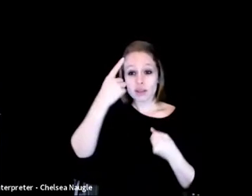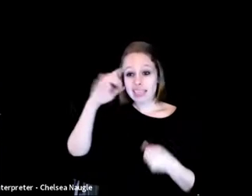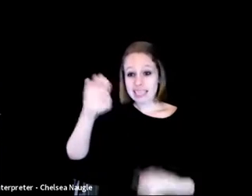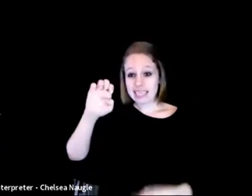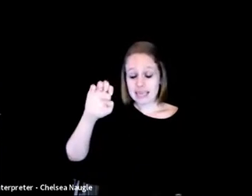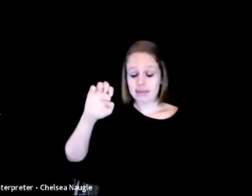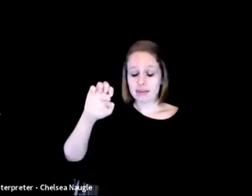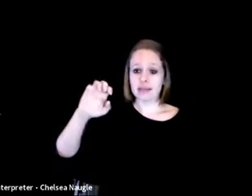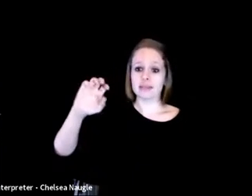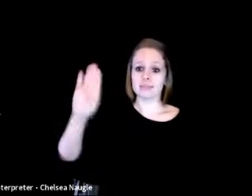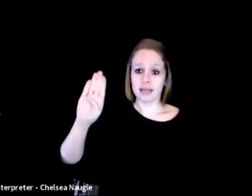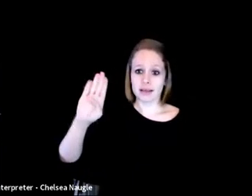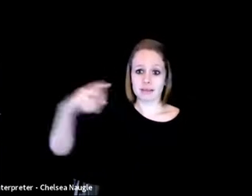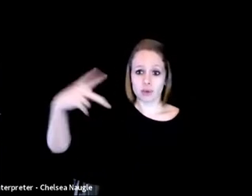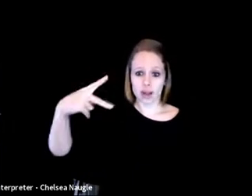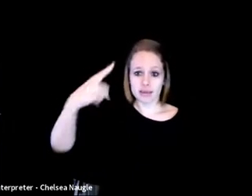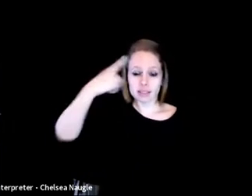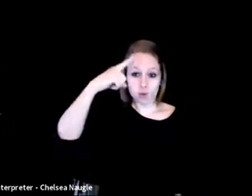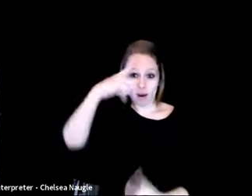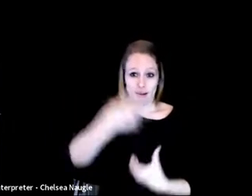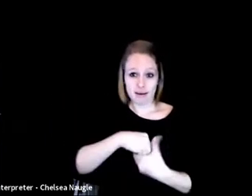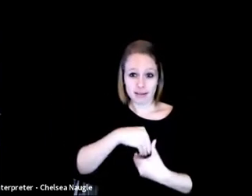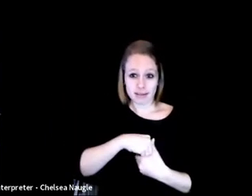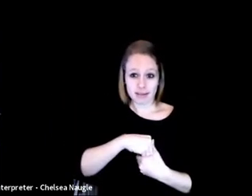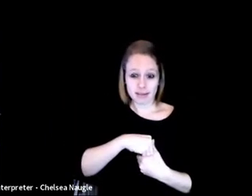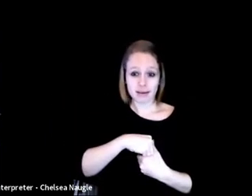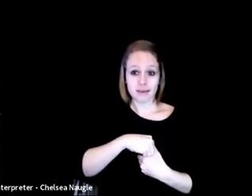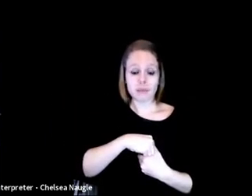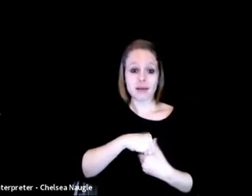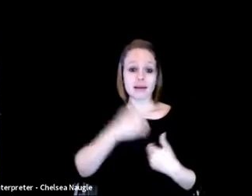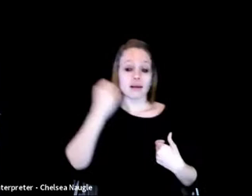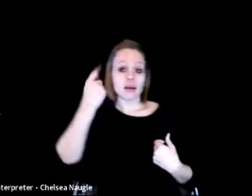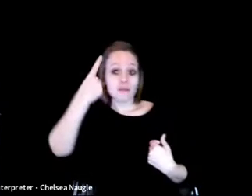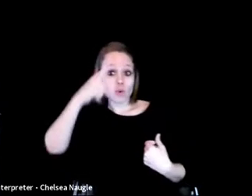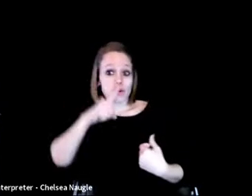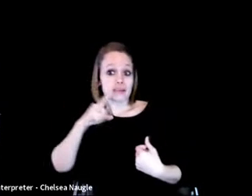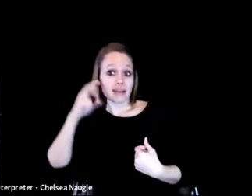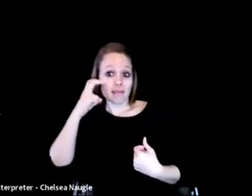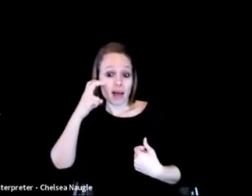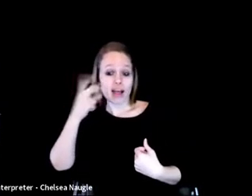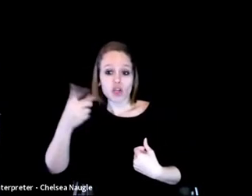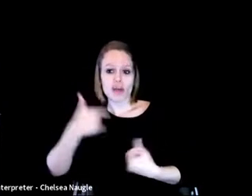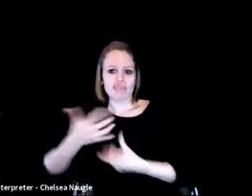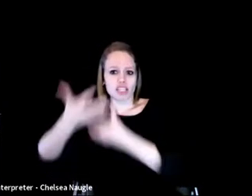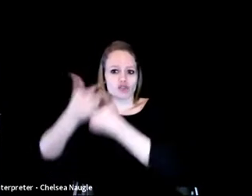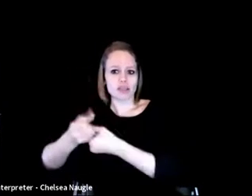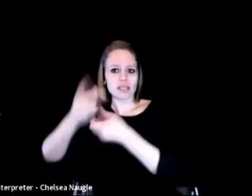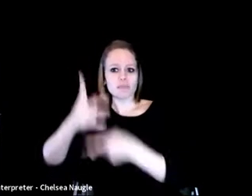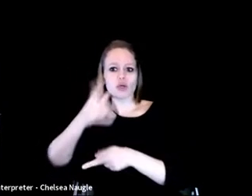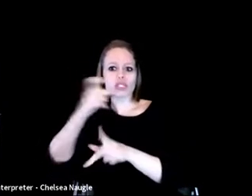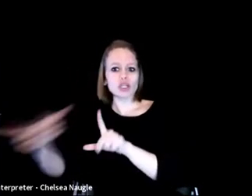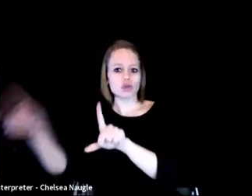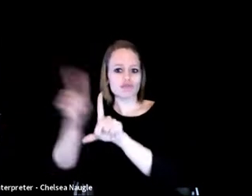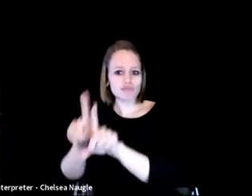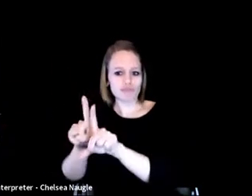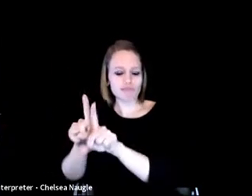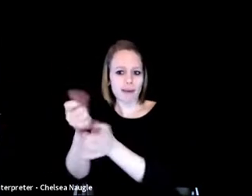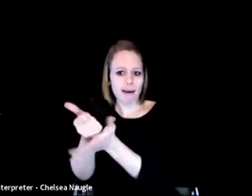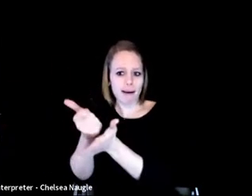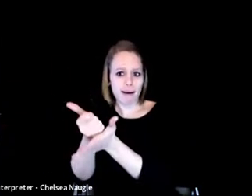a lot of our kids, our kids who are deafblind, we have to, that trusted intervener is the person that can really help make this